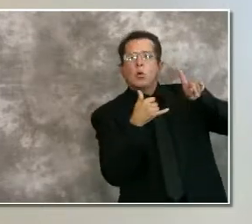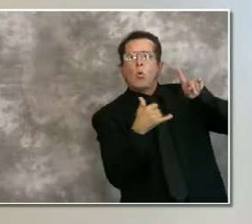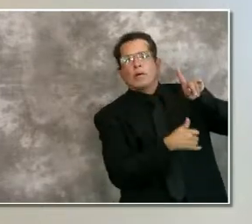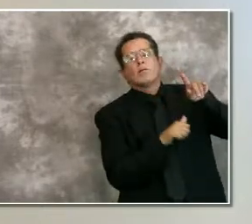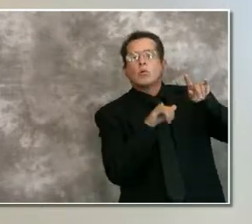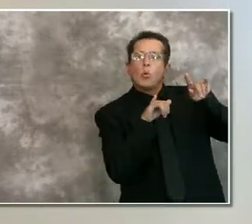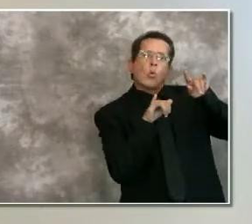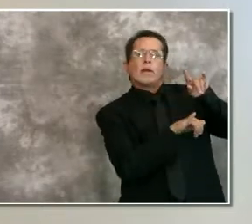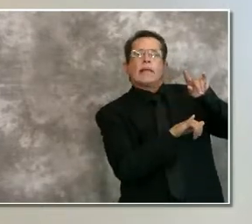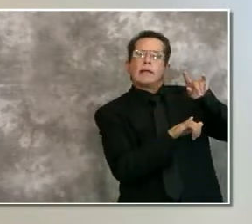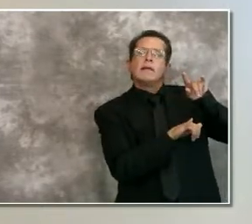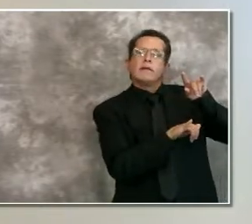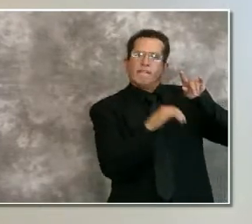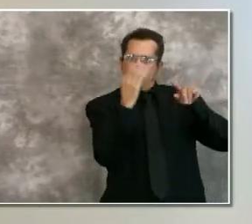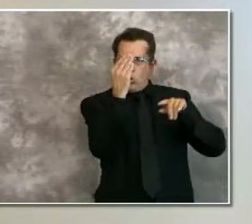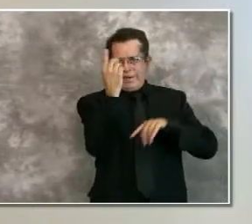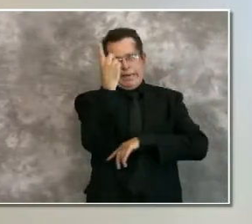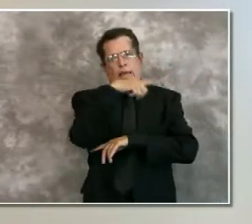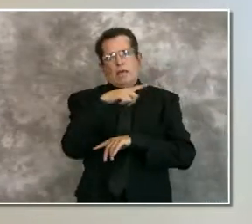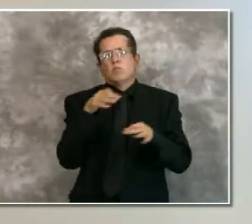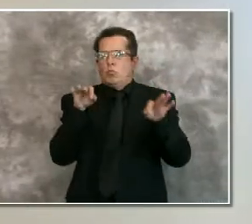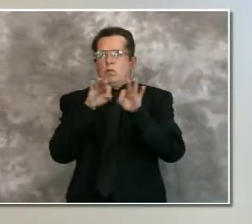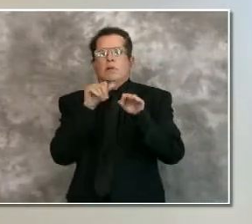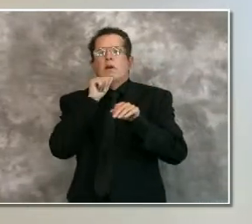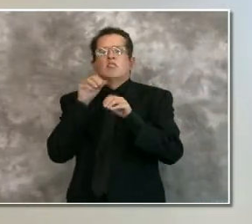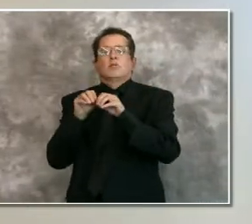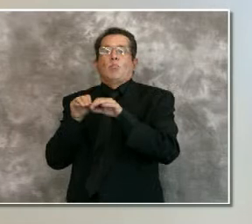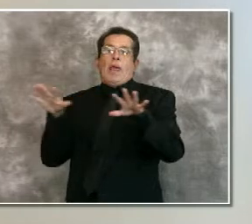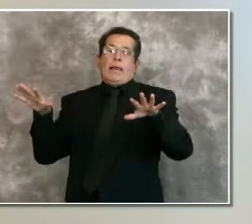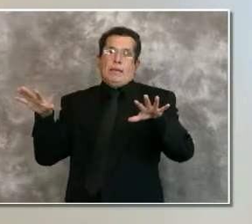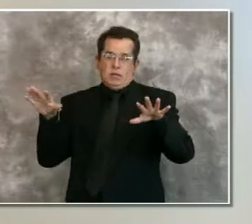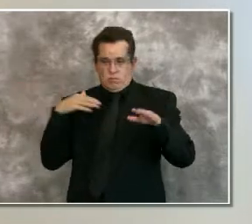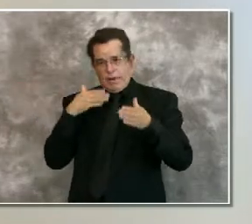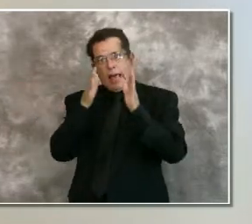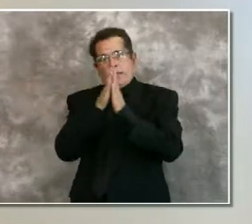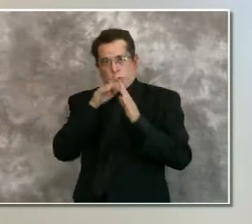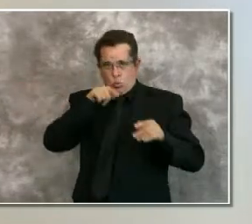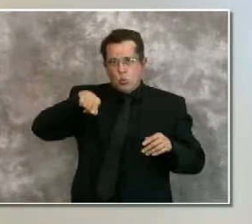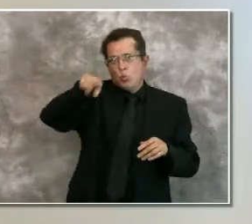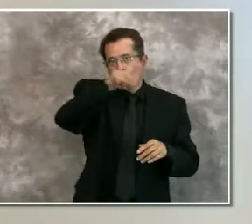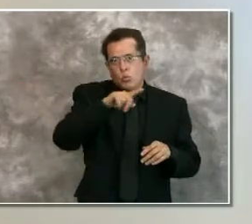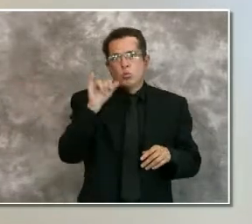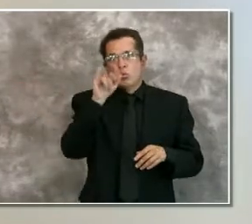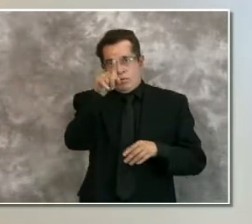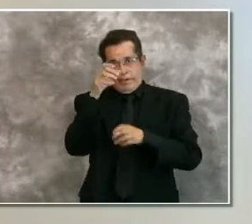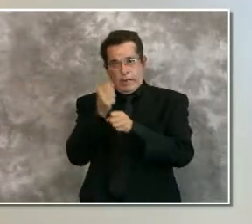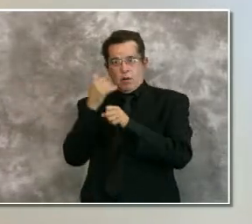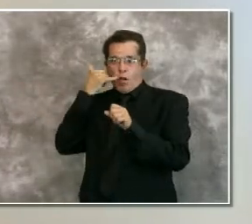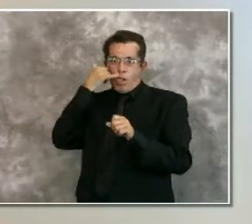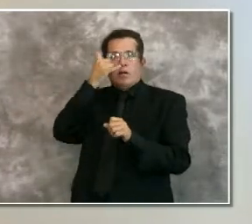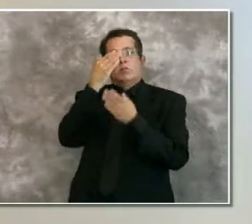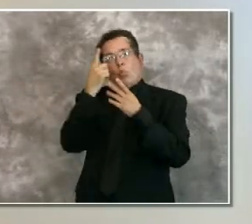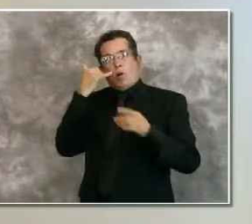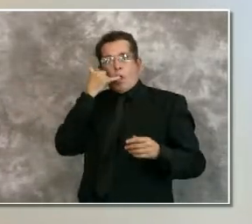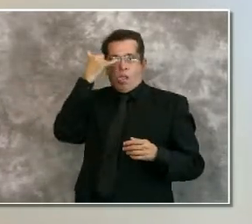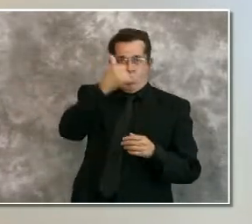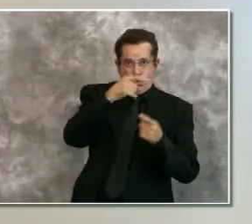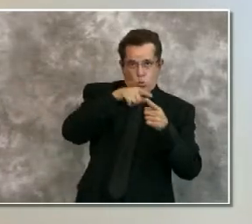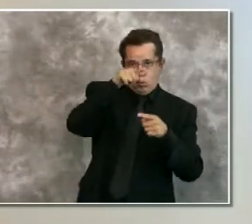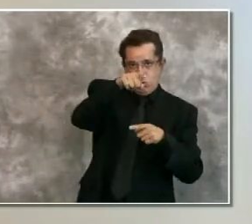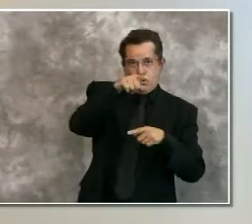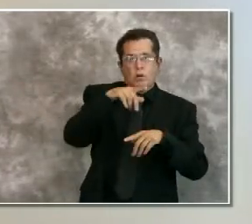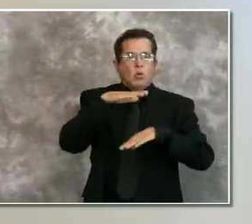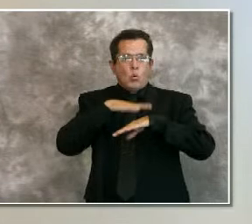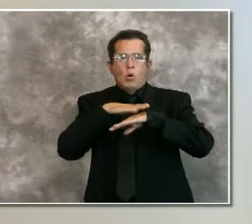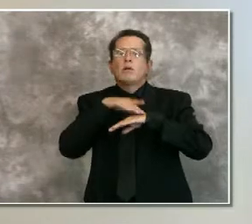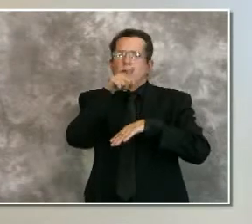also essential to our ability to slow the spread moving forward. And so we ask the public, if you receive a phone call from a contact tracer, please